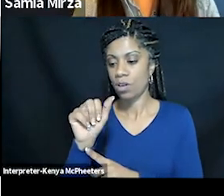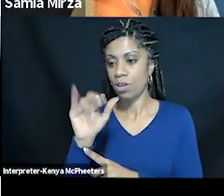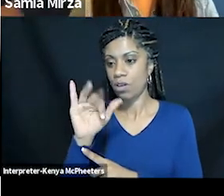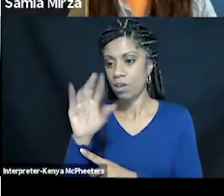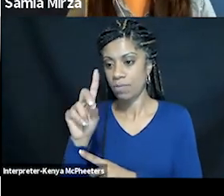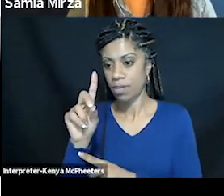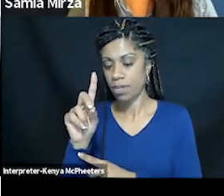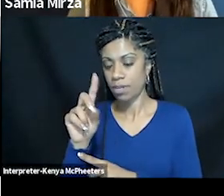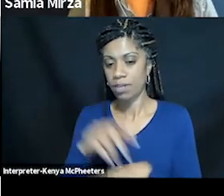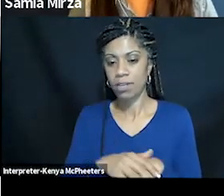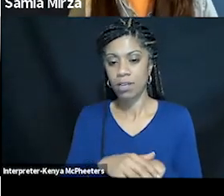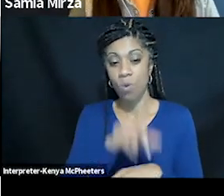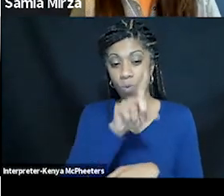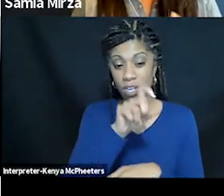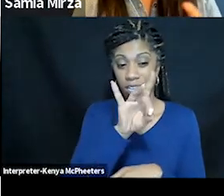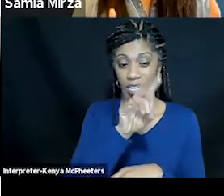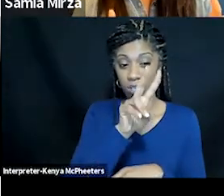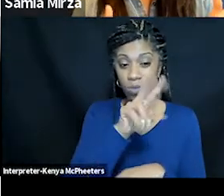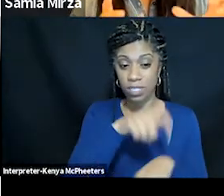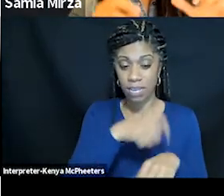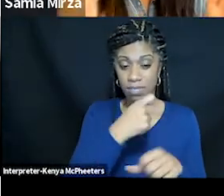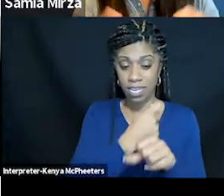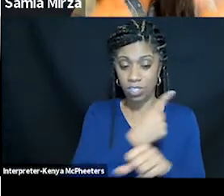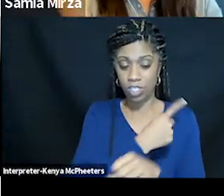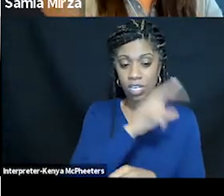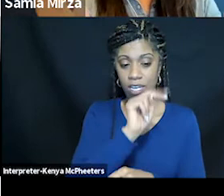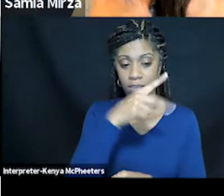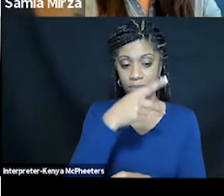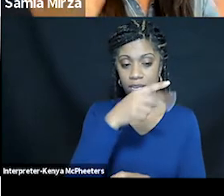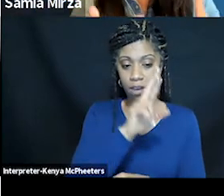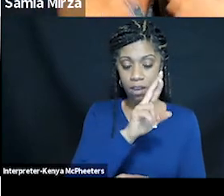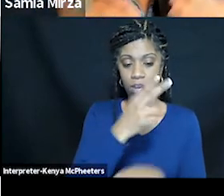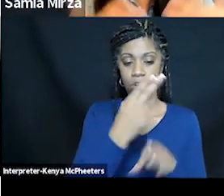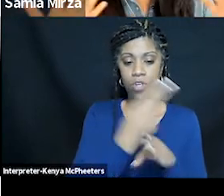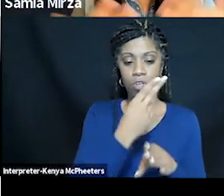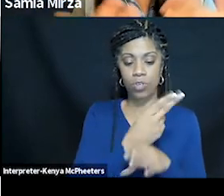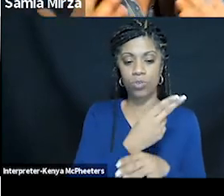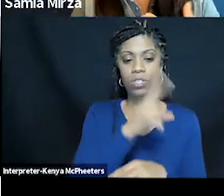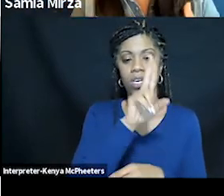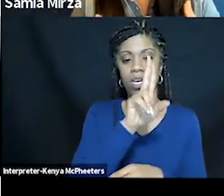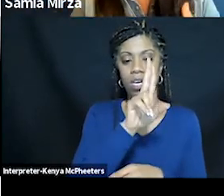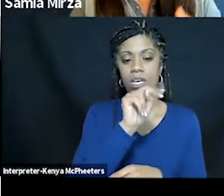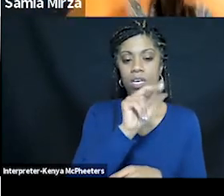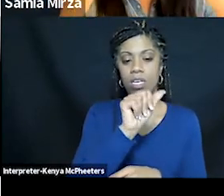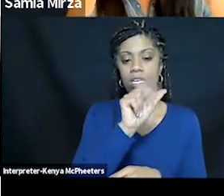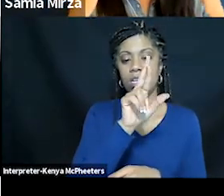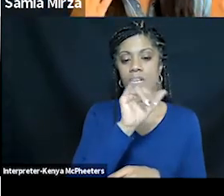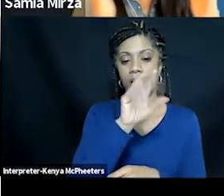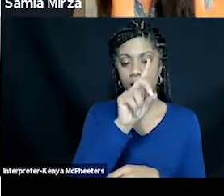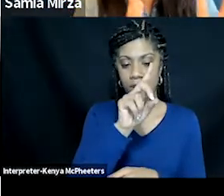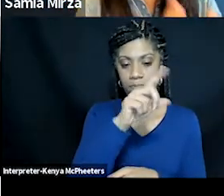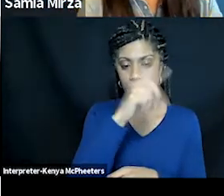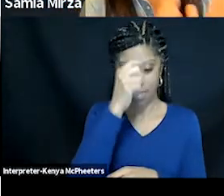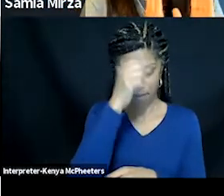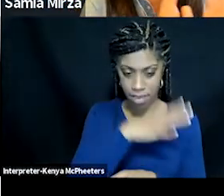year and not once unarmed white man. And so again, that creates these associations in our mind of when we think of